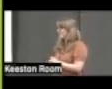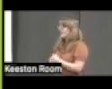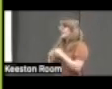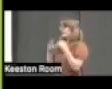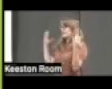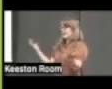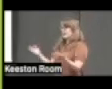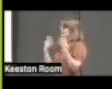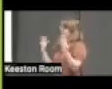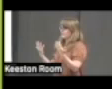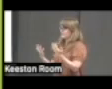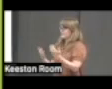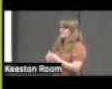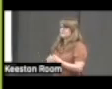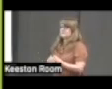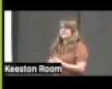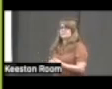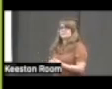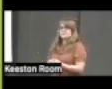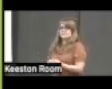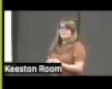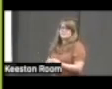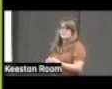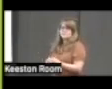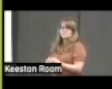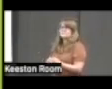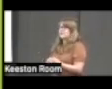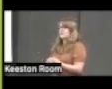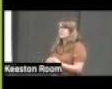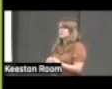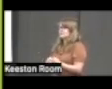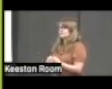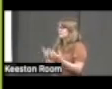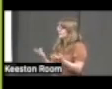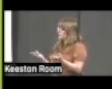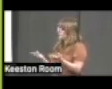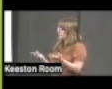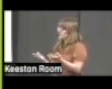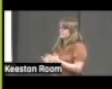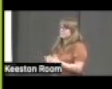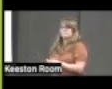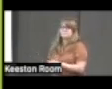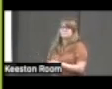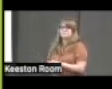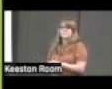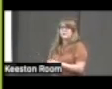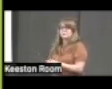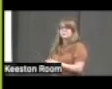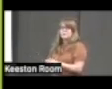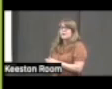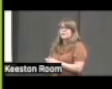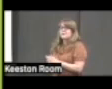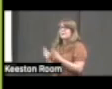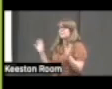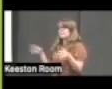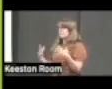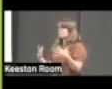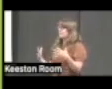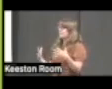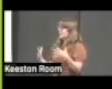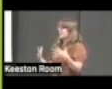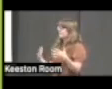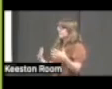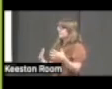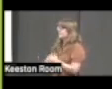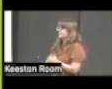species. So I travel the world teaching zoos and conservation endangered species programs how to incorporate